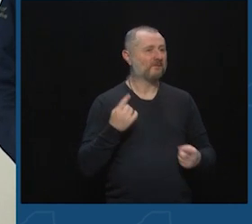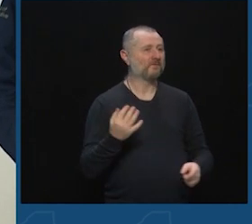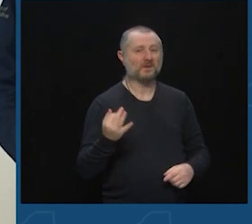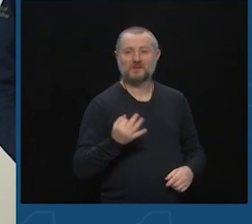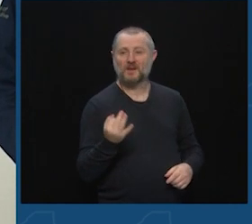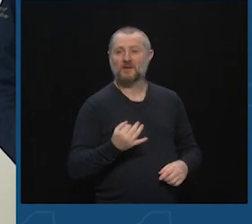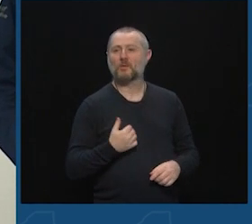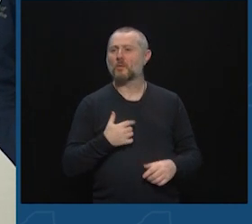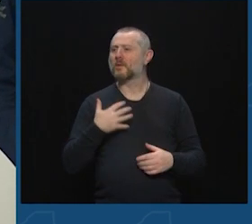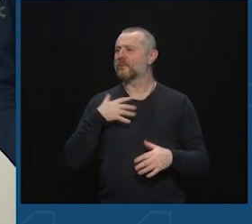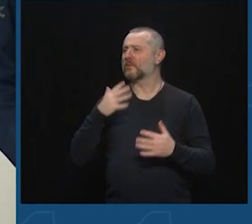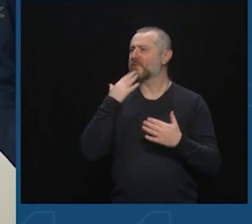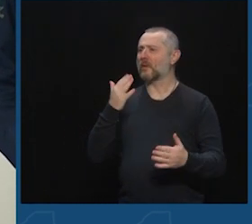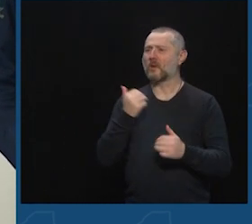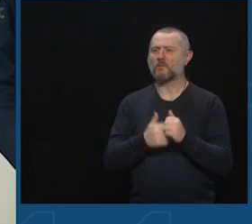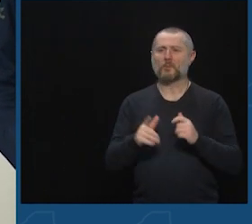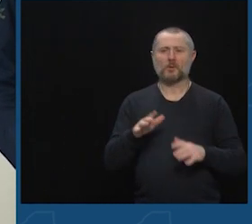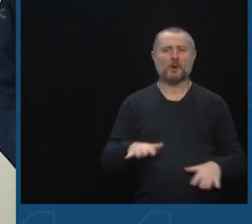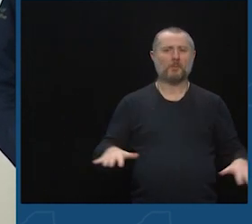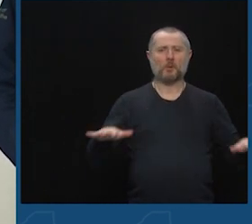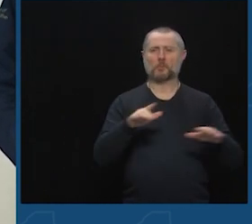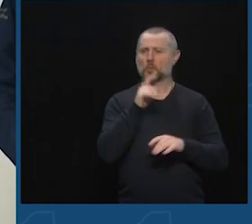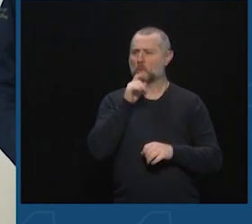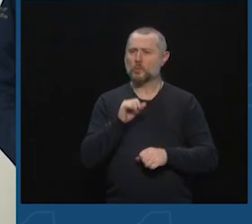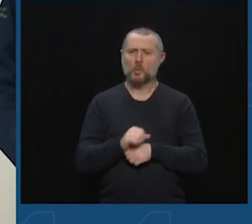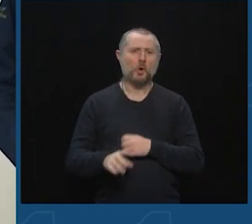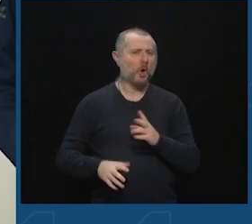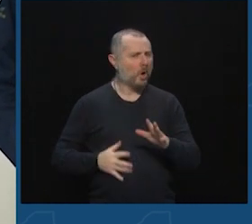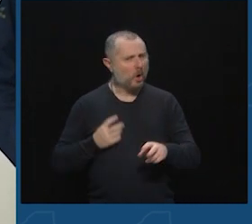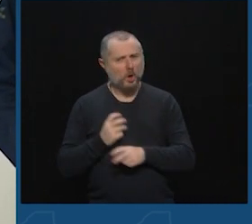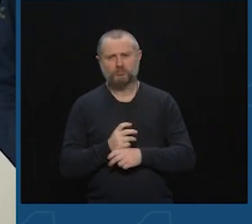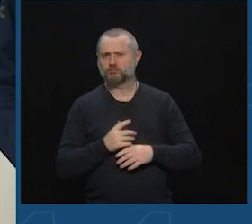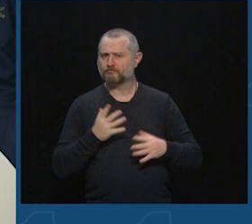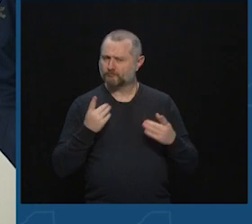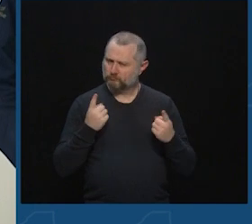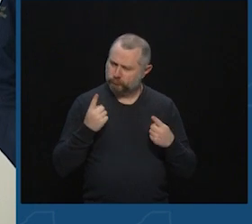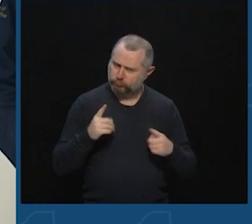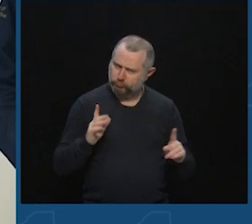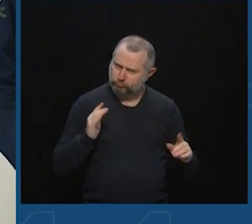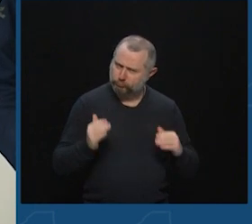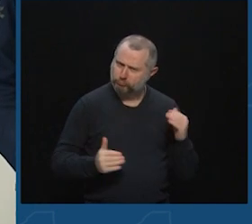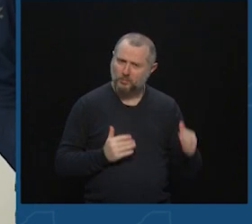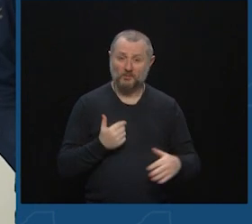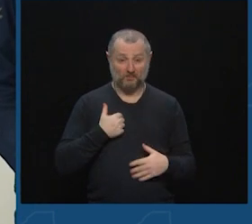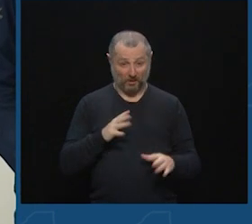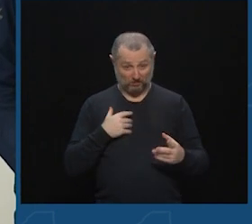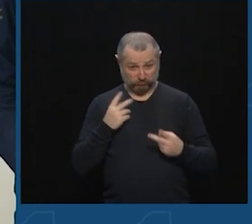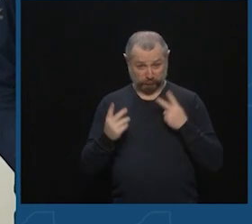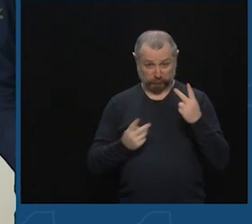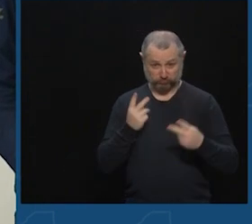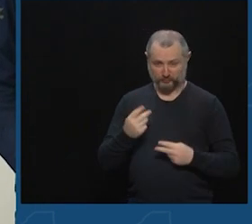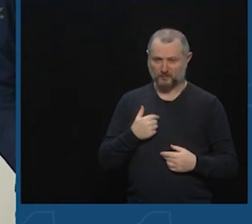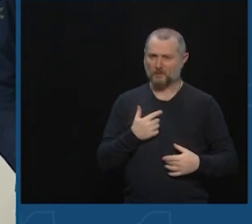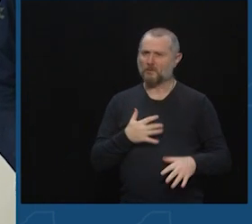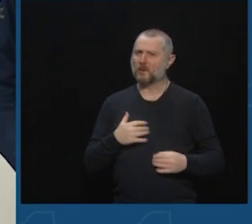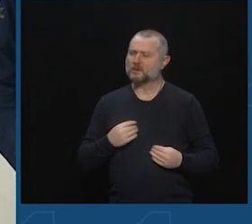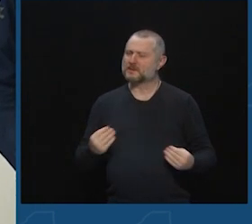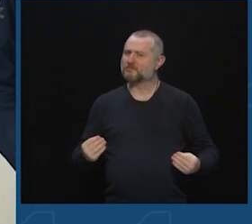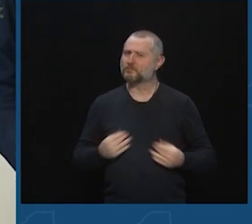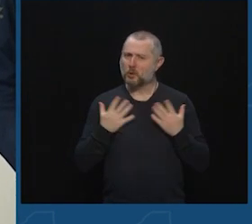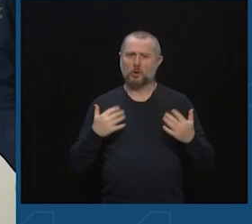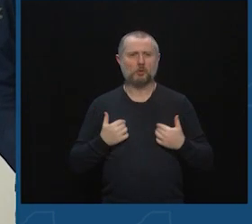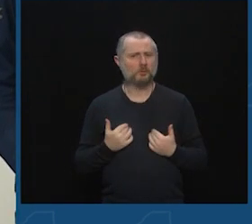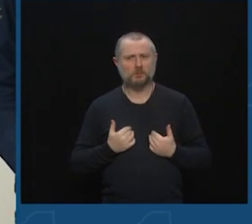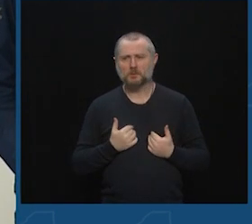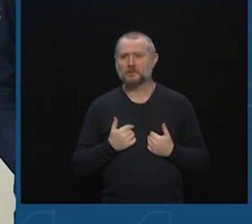to thank everybody for truly rising to the occasion, inspiring me as the governor of New York to know that when a